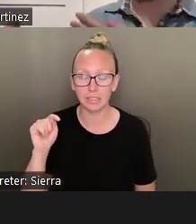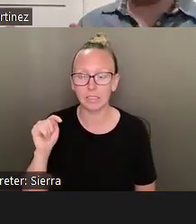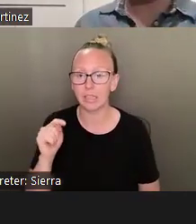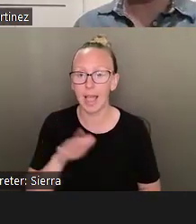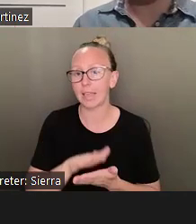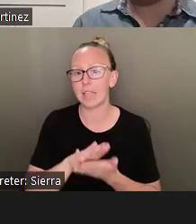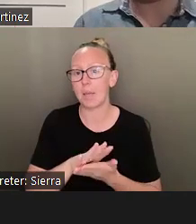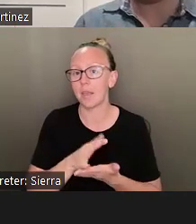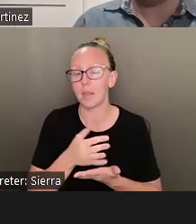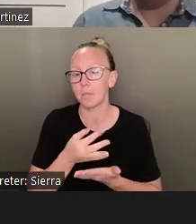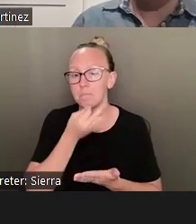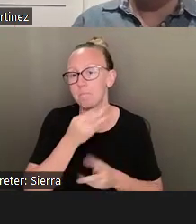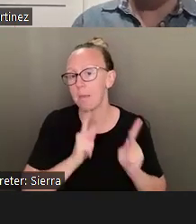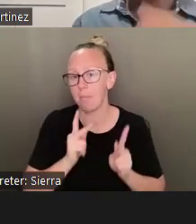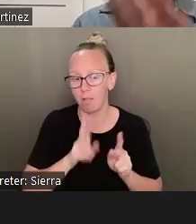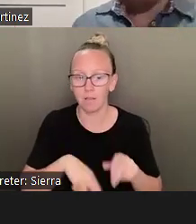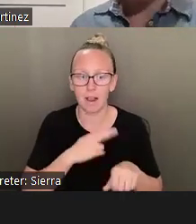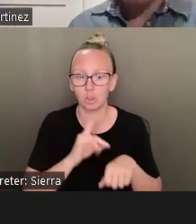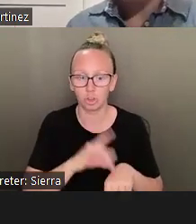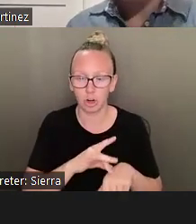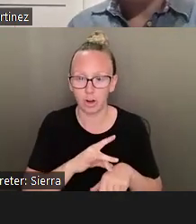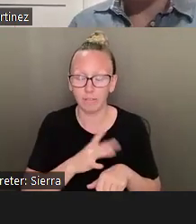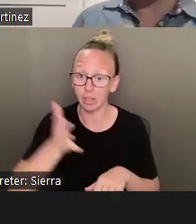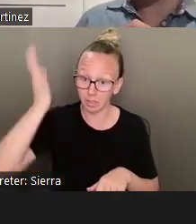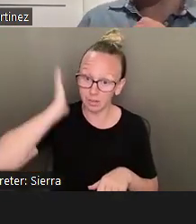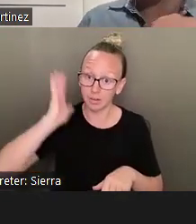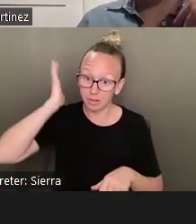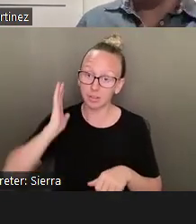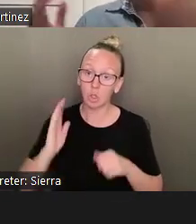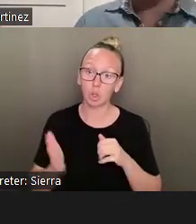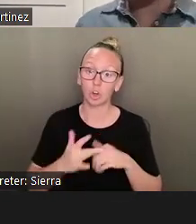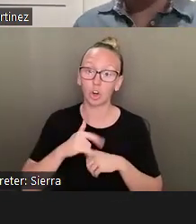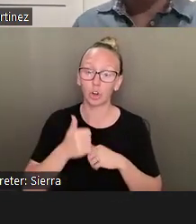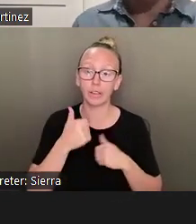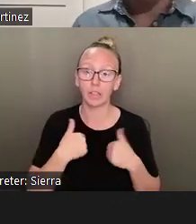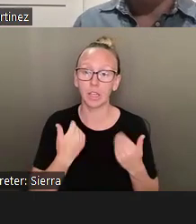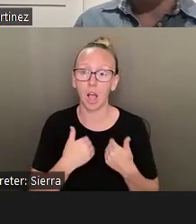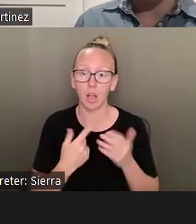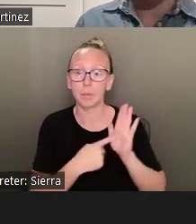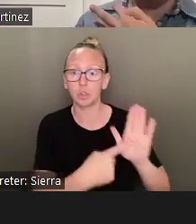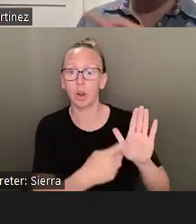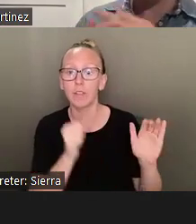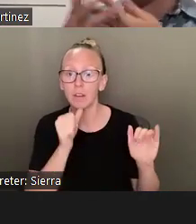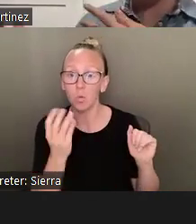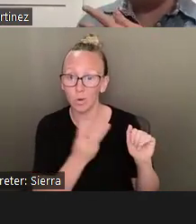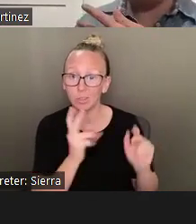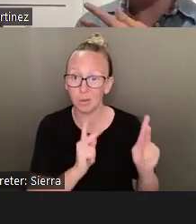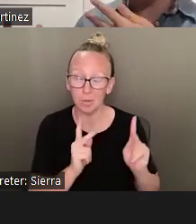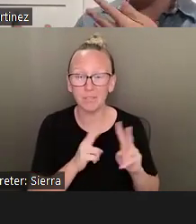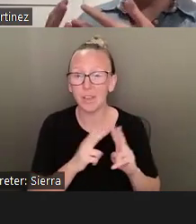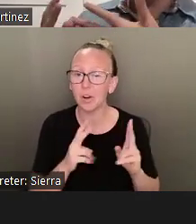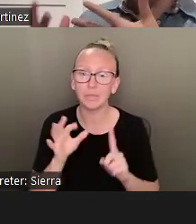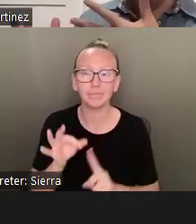National Geographic, in its earliest portrayals of non-Western people, did some pretty